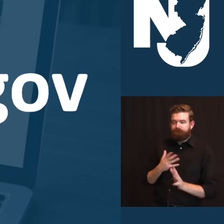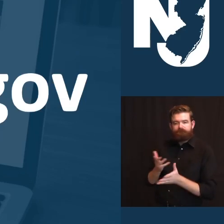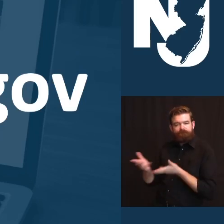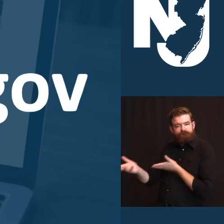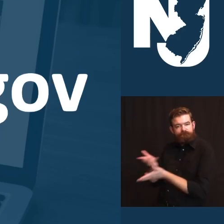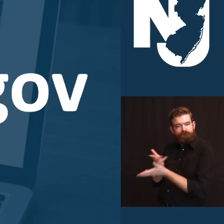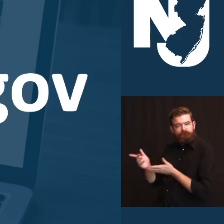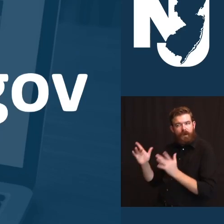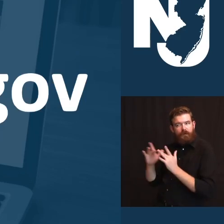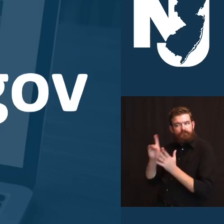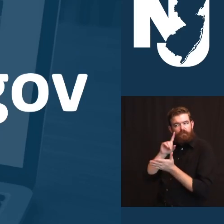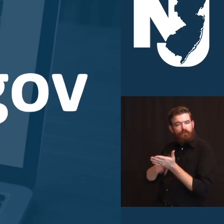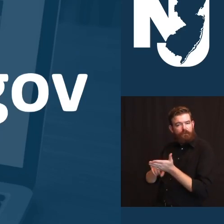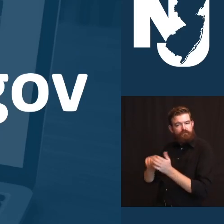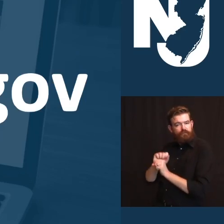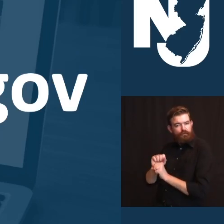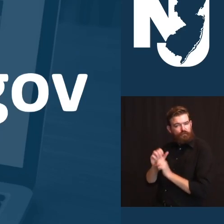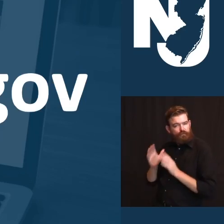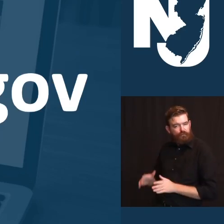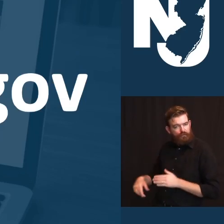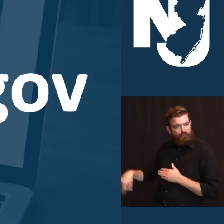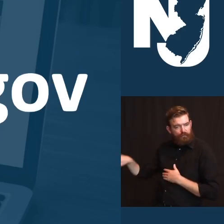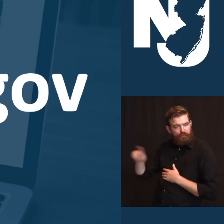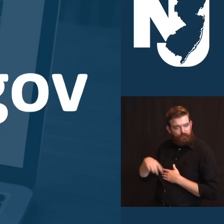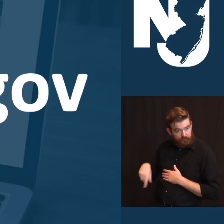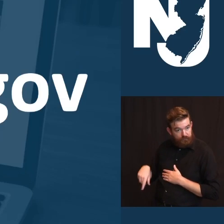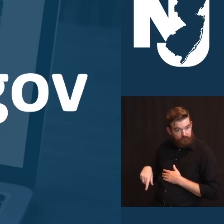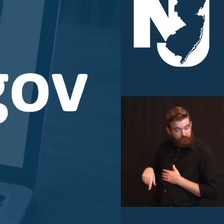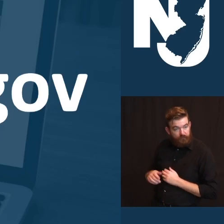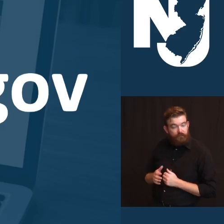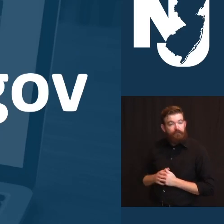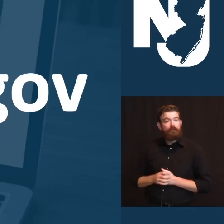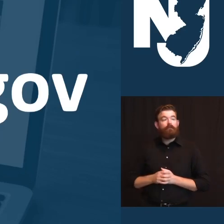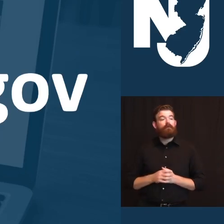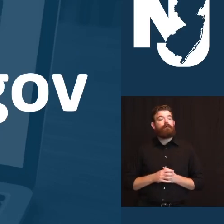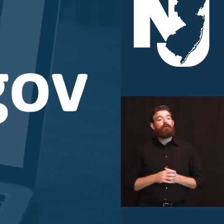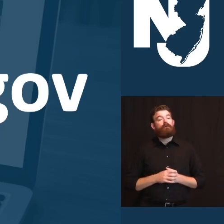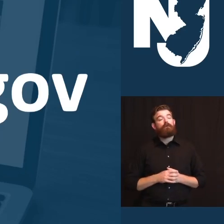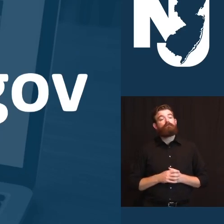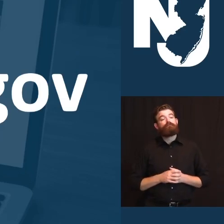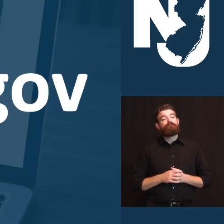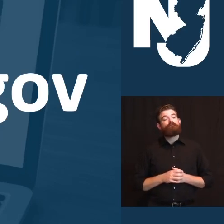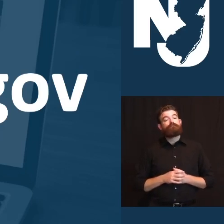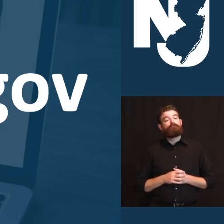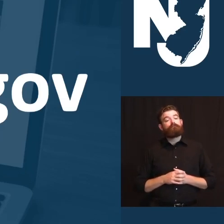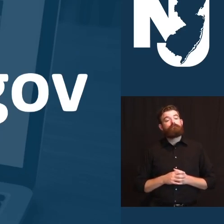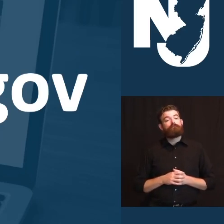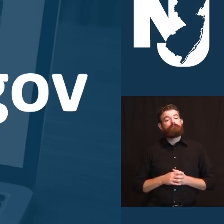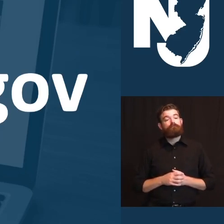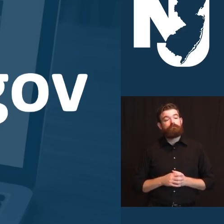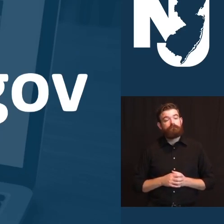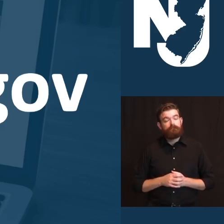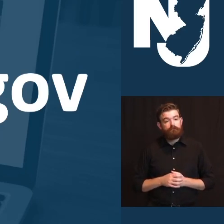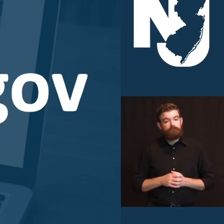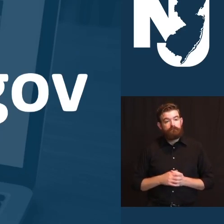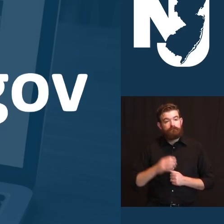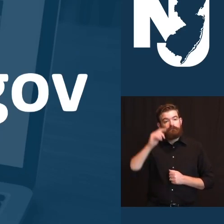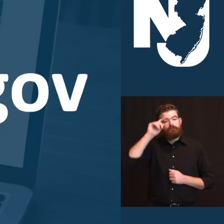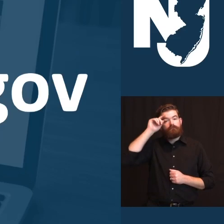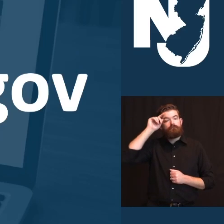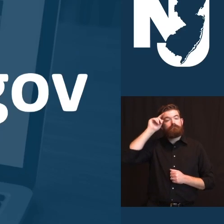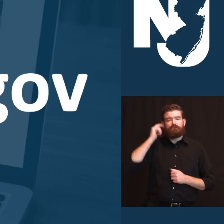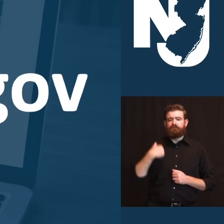illegal behavior, for instance, underage drinking, we don't condone that. This is not about stuff like that.